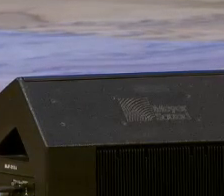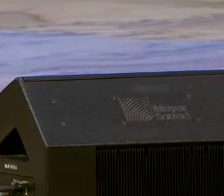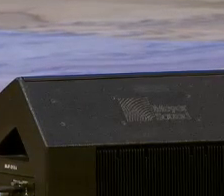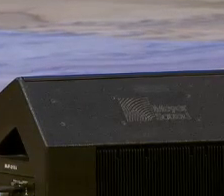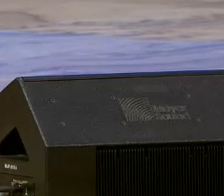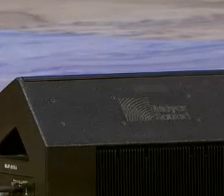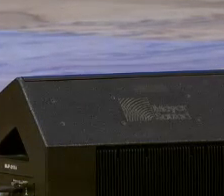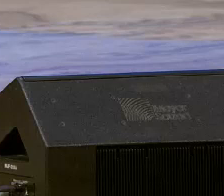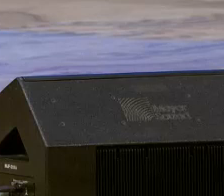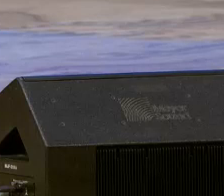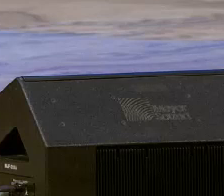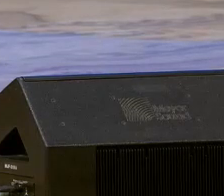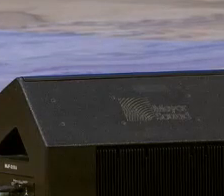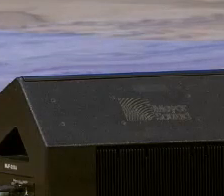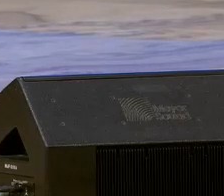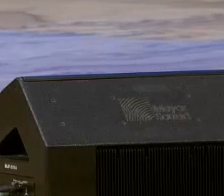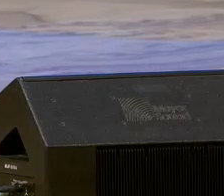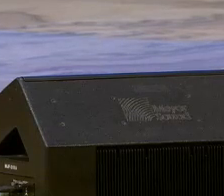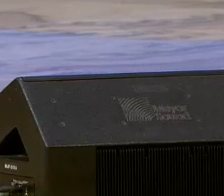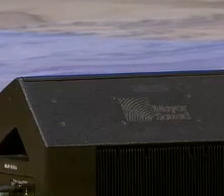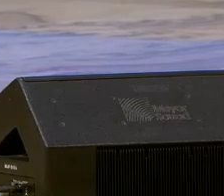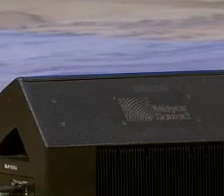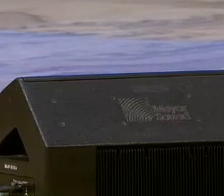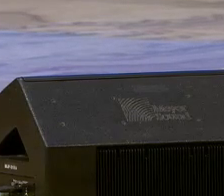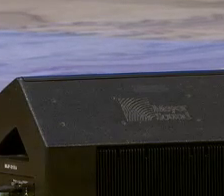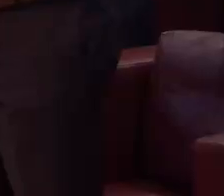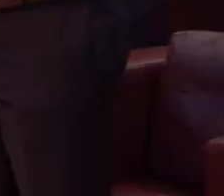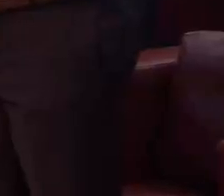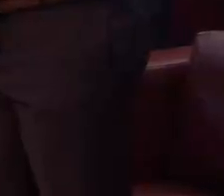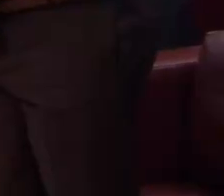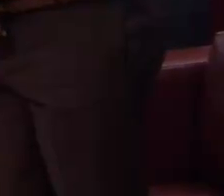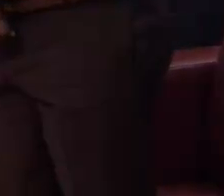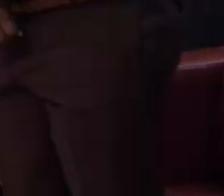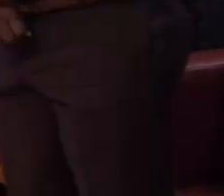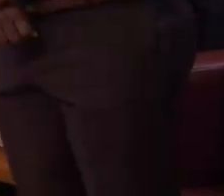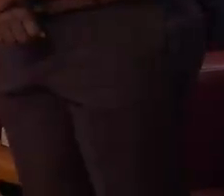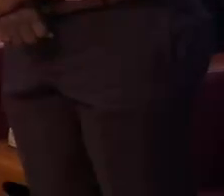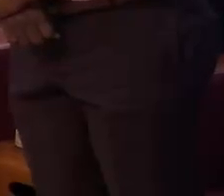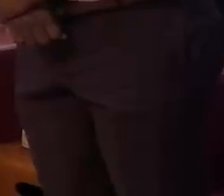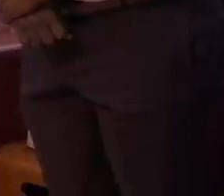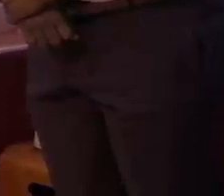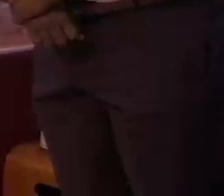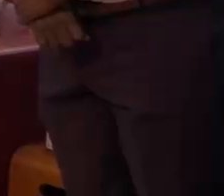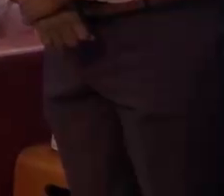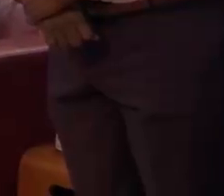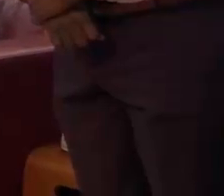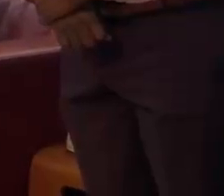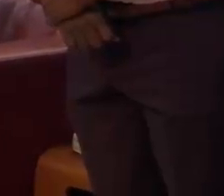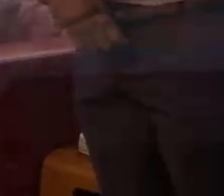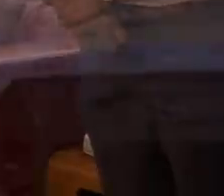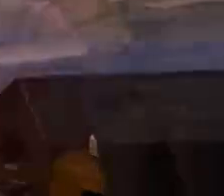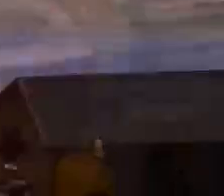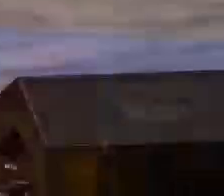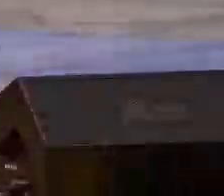word, none of us will be a spectator in Jesus' name. Our hearts, our